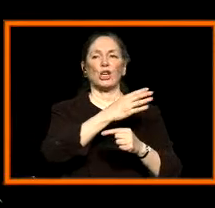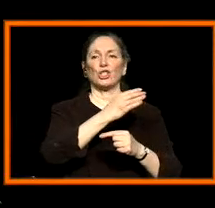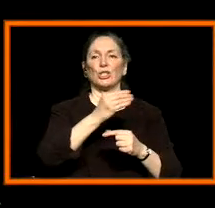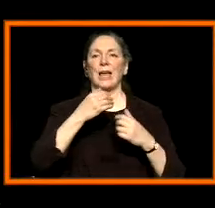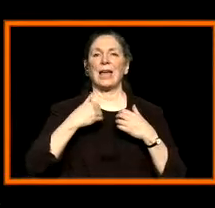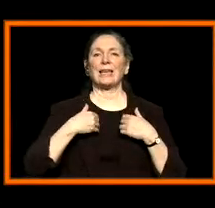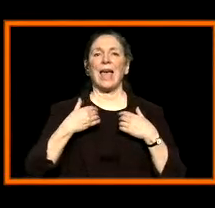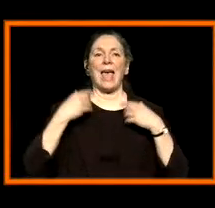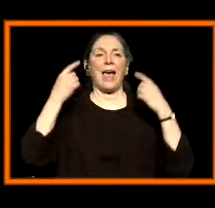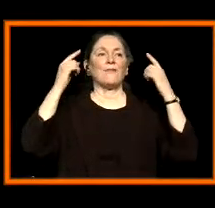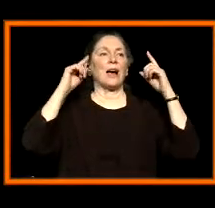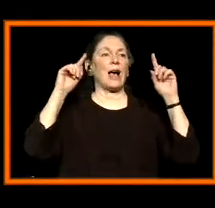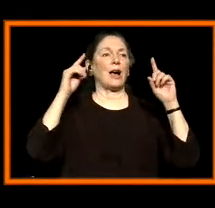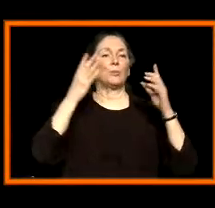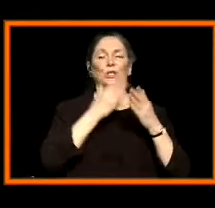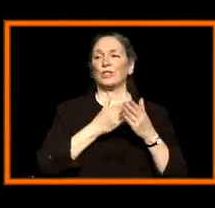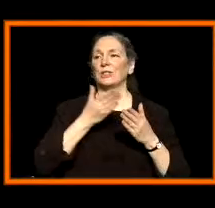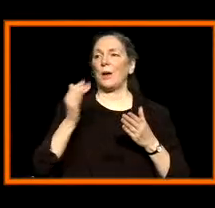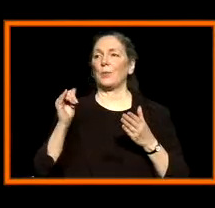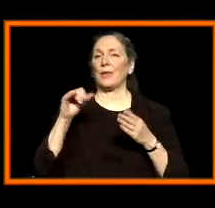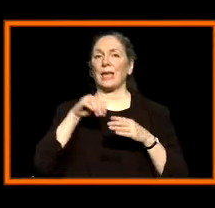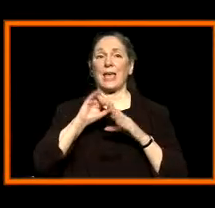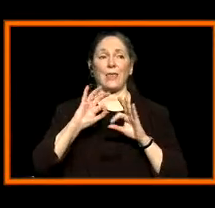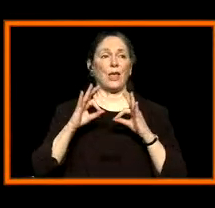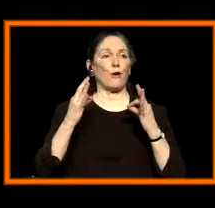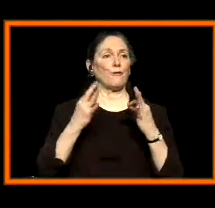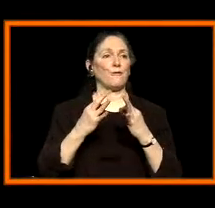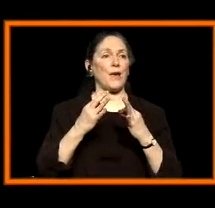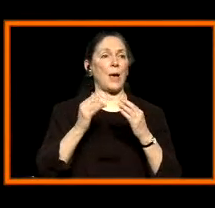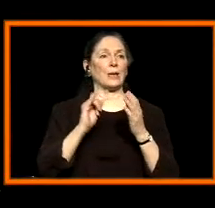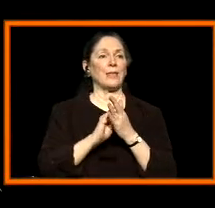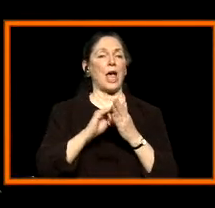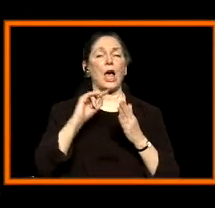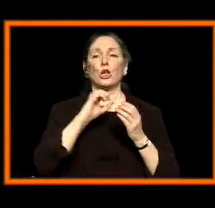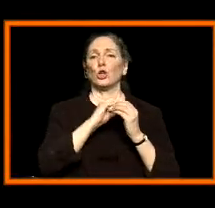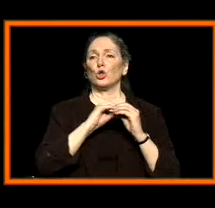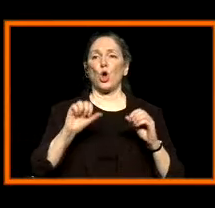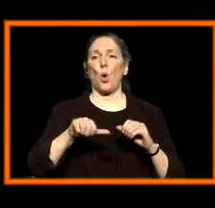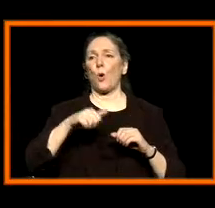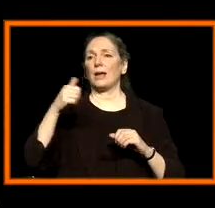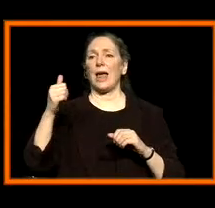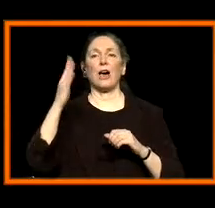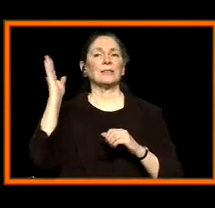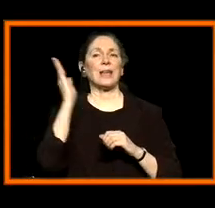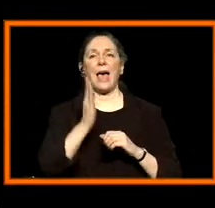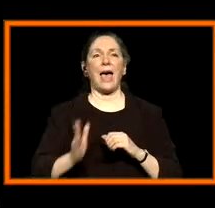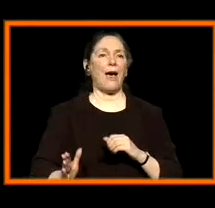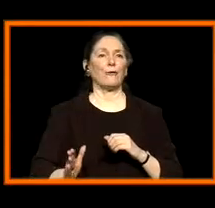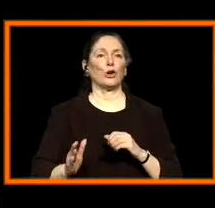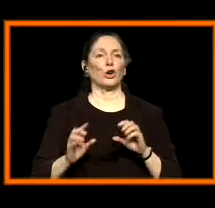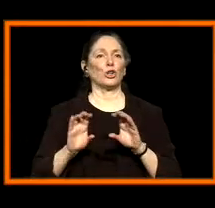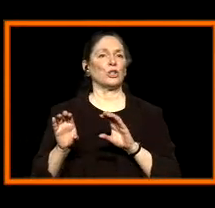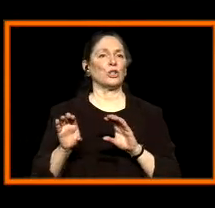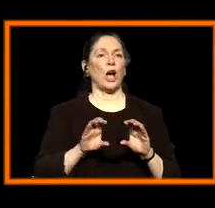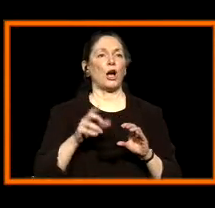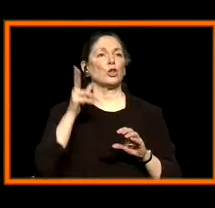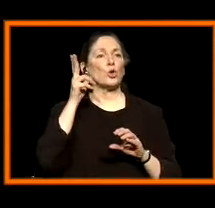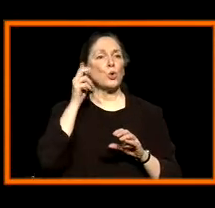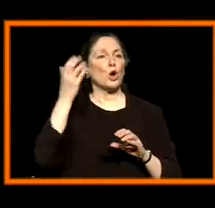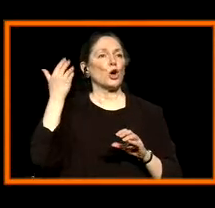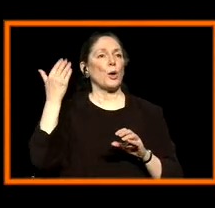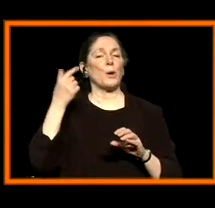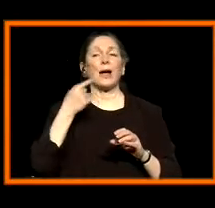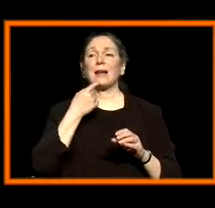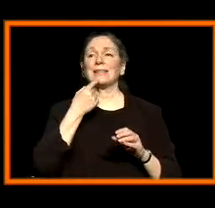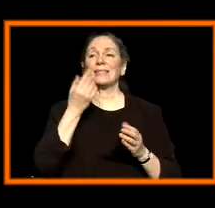have accomplished something in their family that no one else has ever done. You heard it before, and